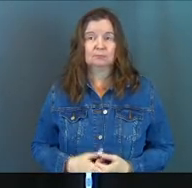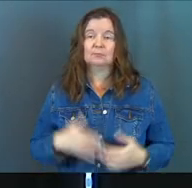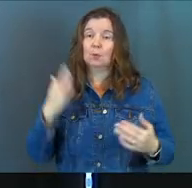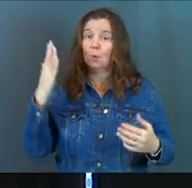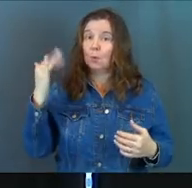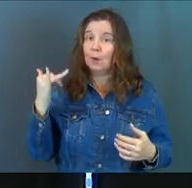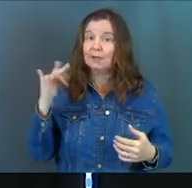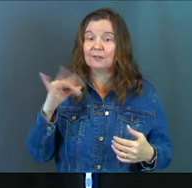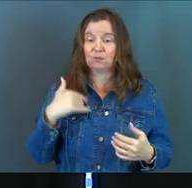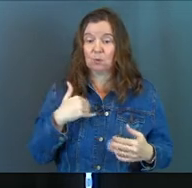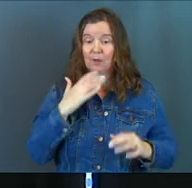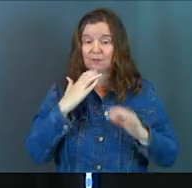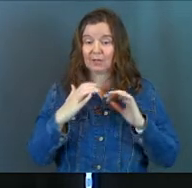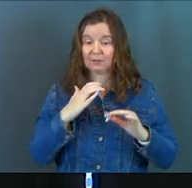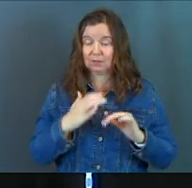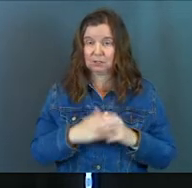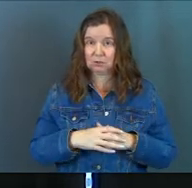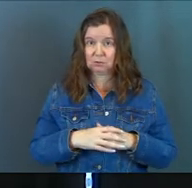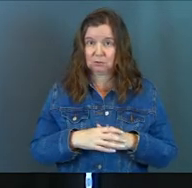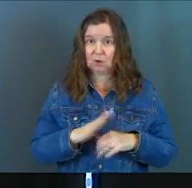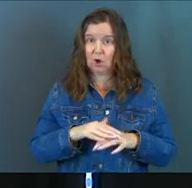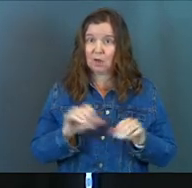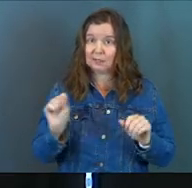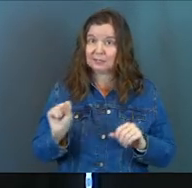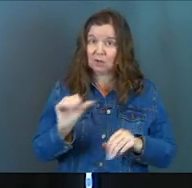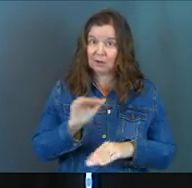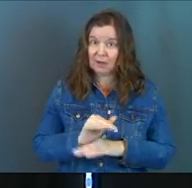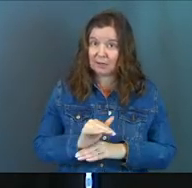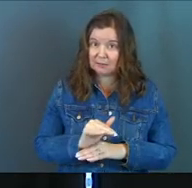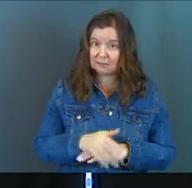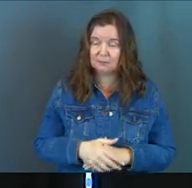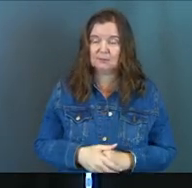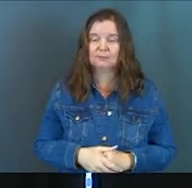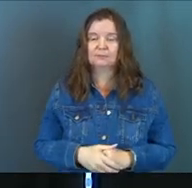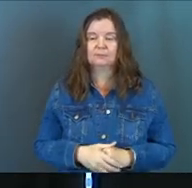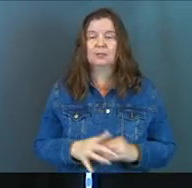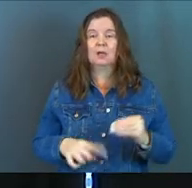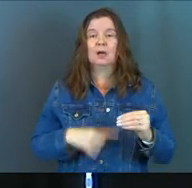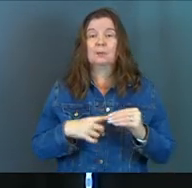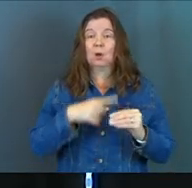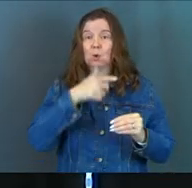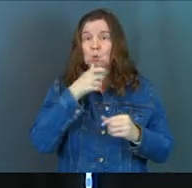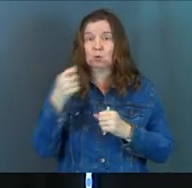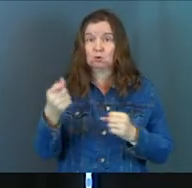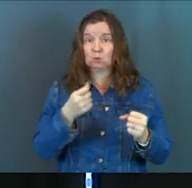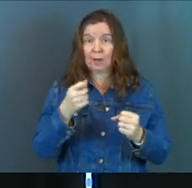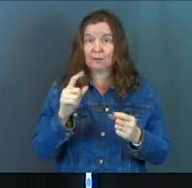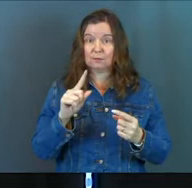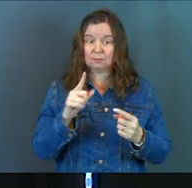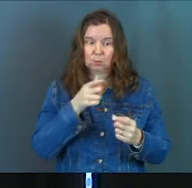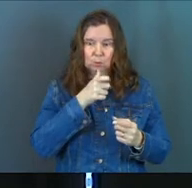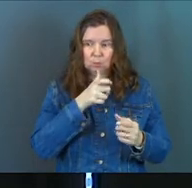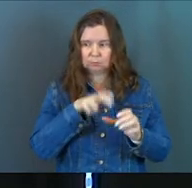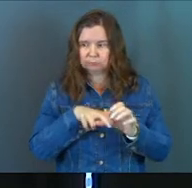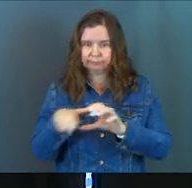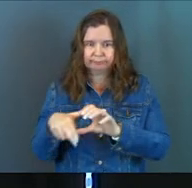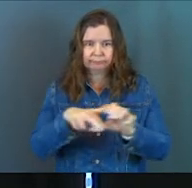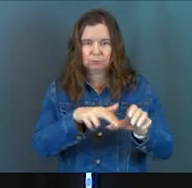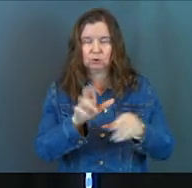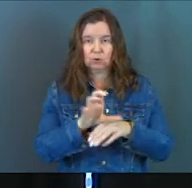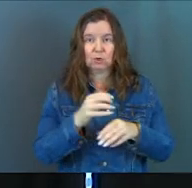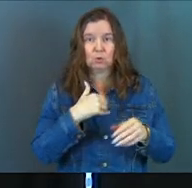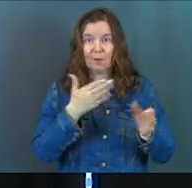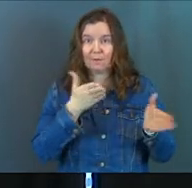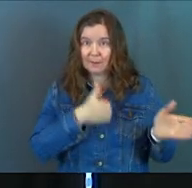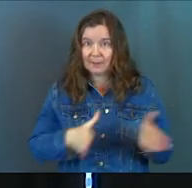Here's why. If you have a conversation on Saturday night about who's driving who to church and you have a